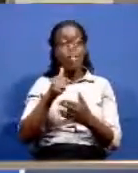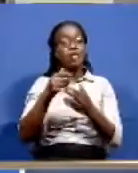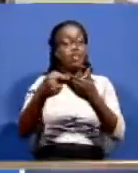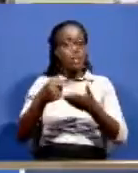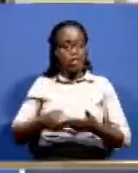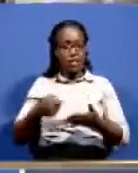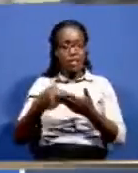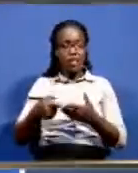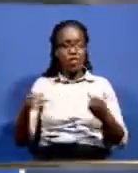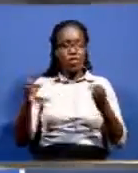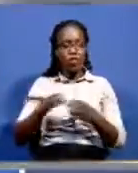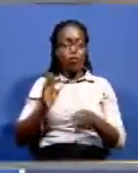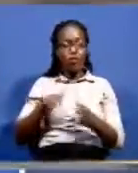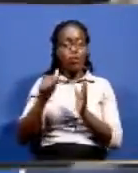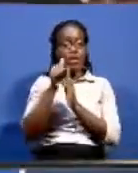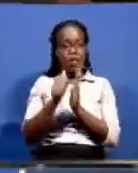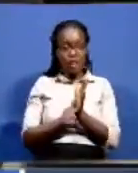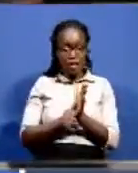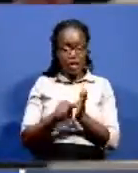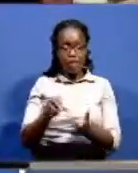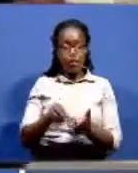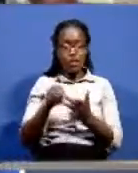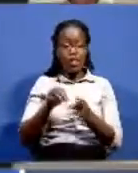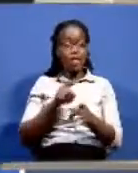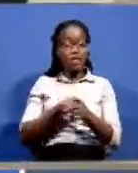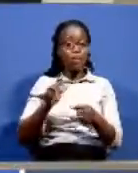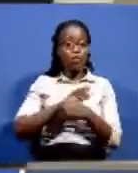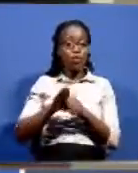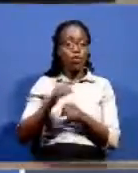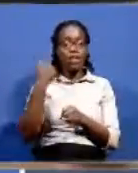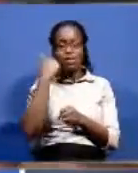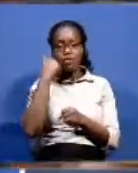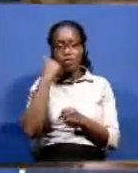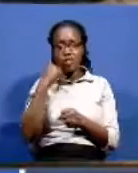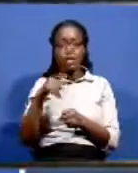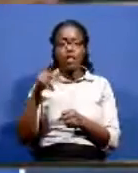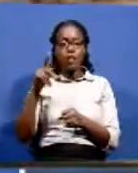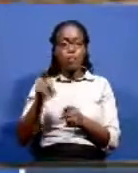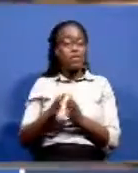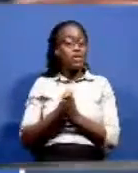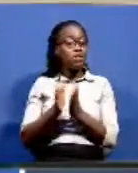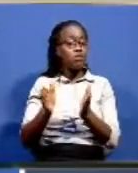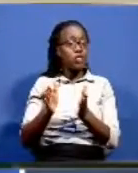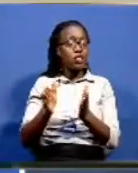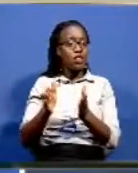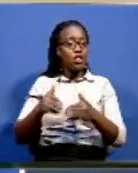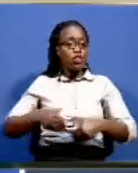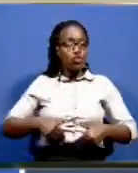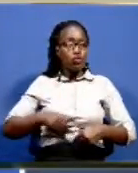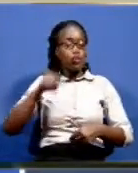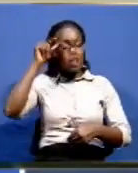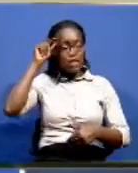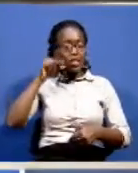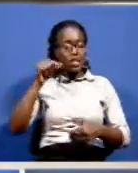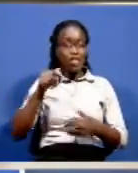Women's Agenda, especially in the wake of the COVID-19 pandemic, Public Service, Youth and Gender Affairs Cabinet Secretary Professor